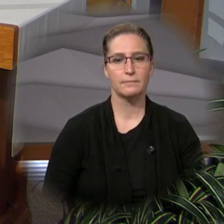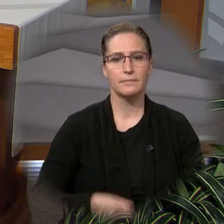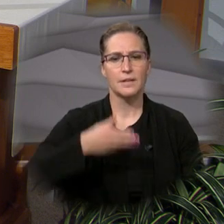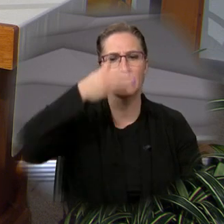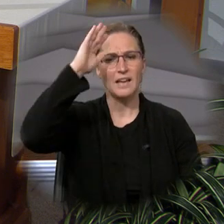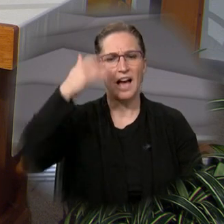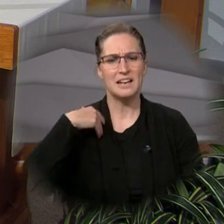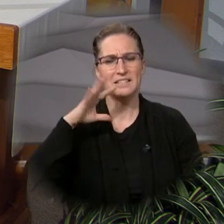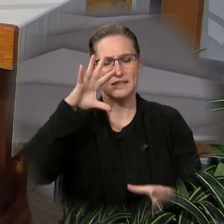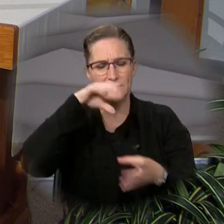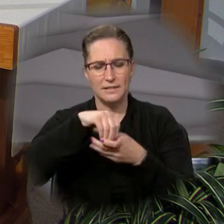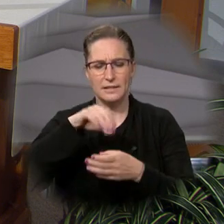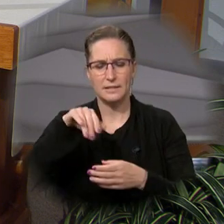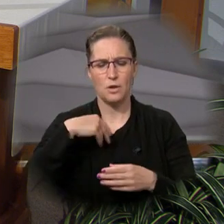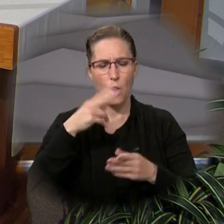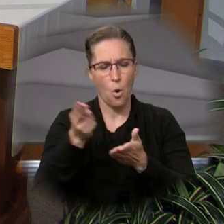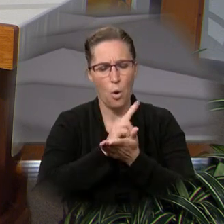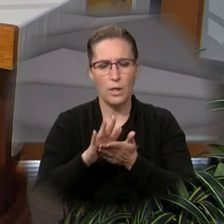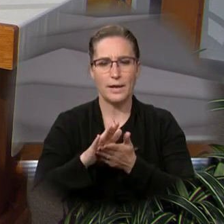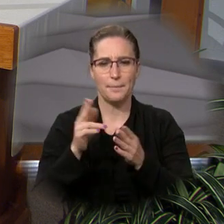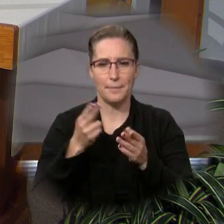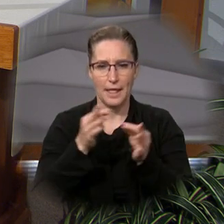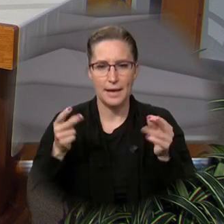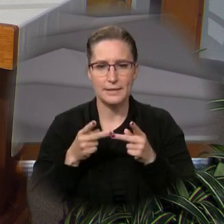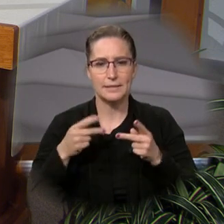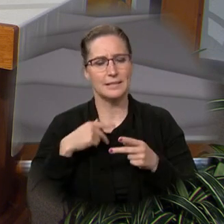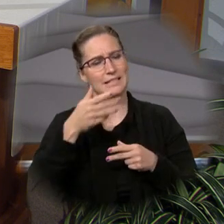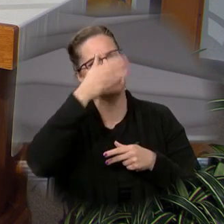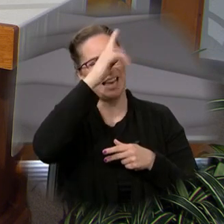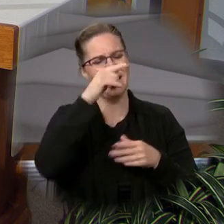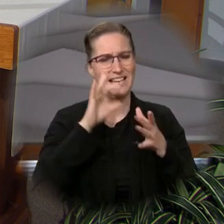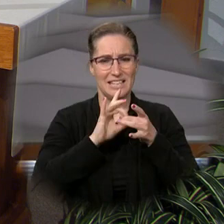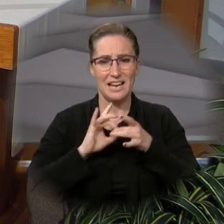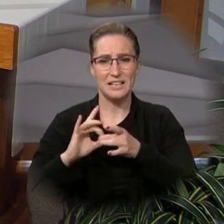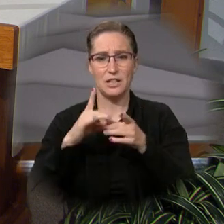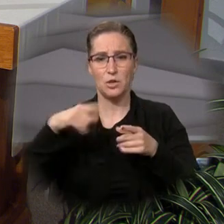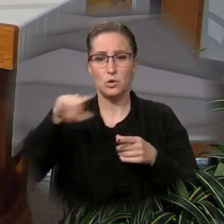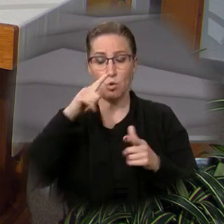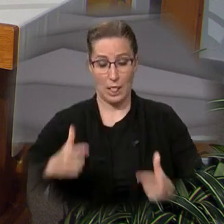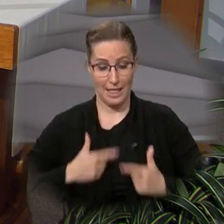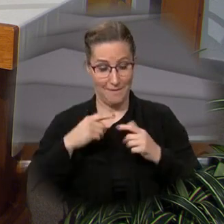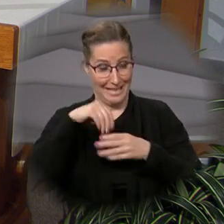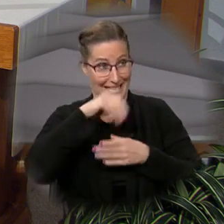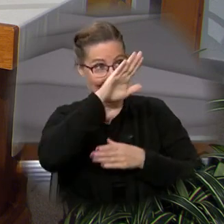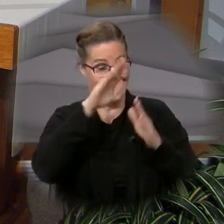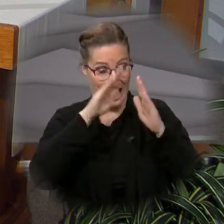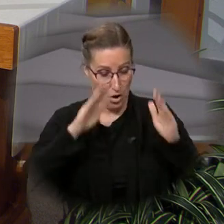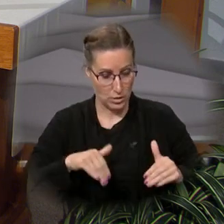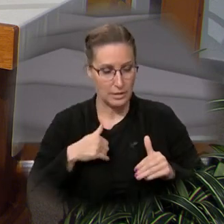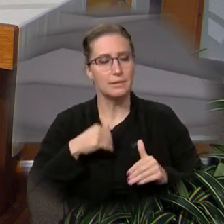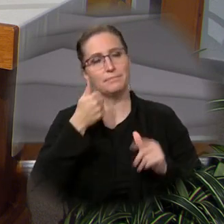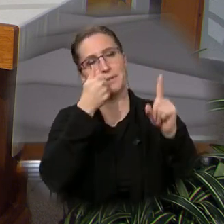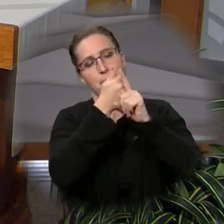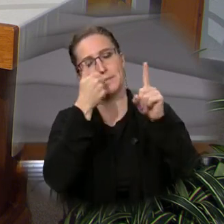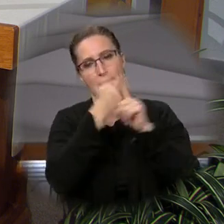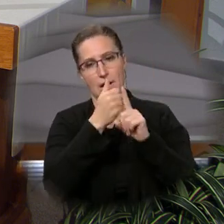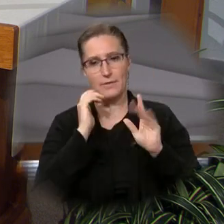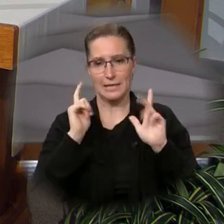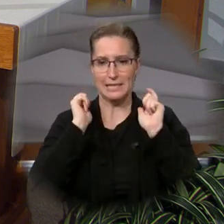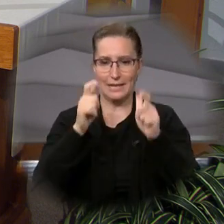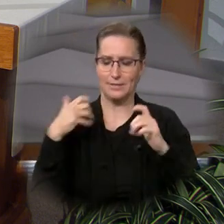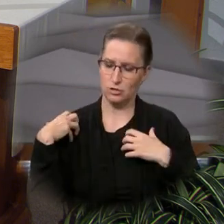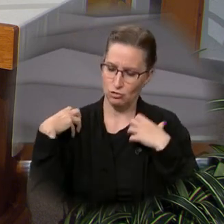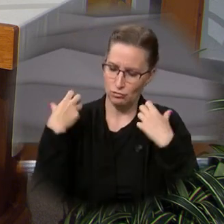God is in his holy place. God who unites those who dwell in his house. He himself gives might